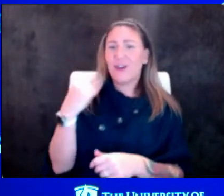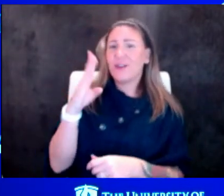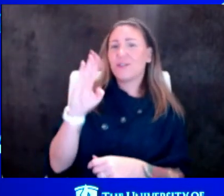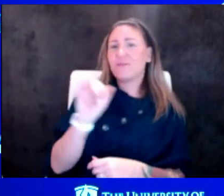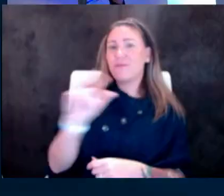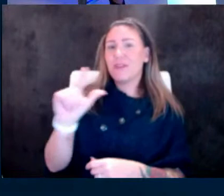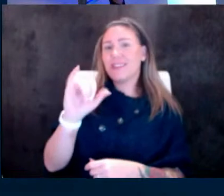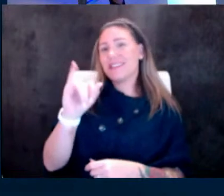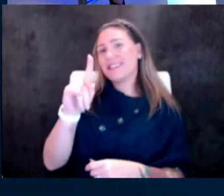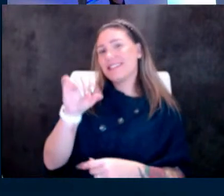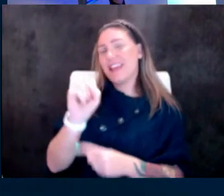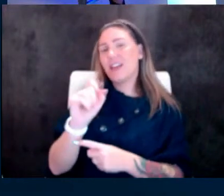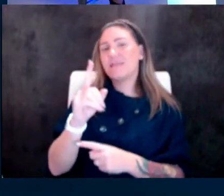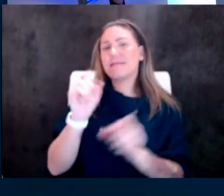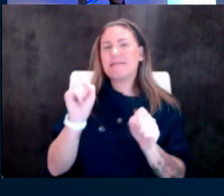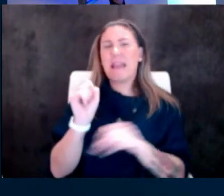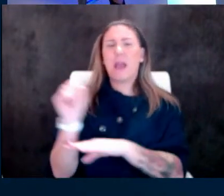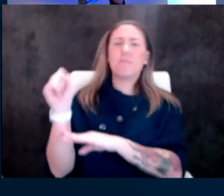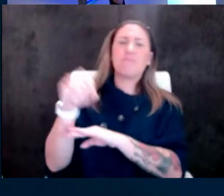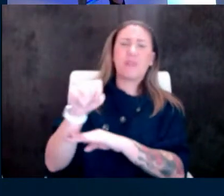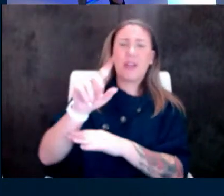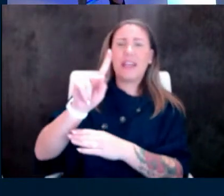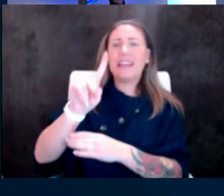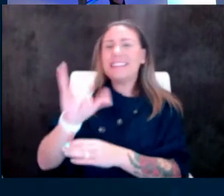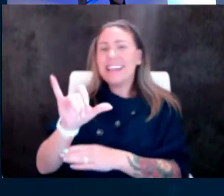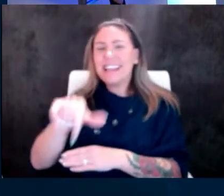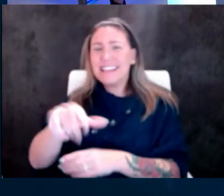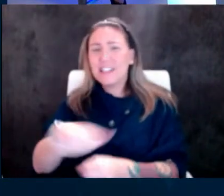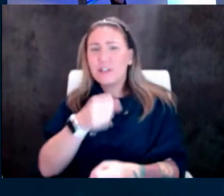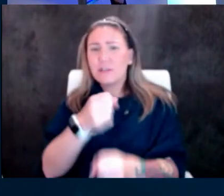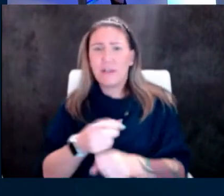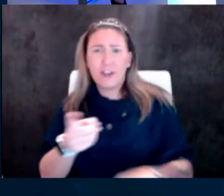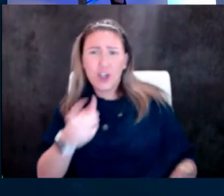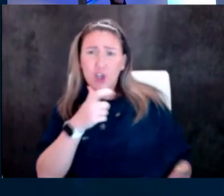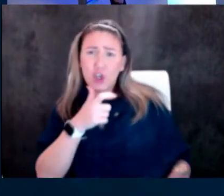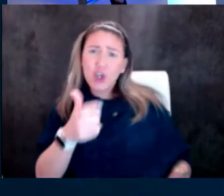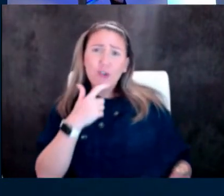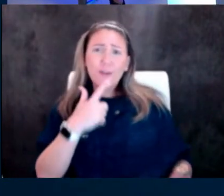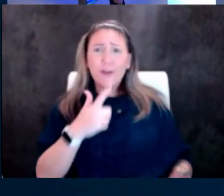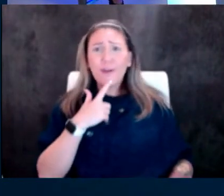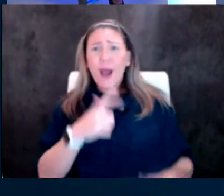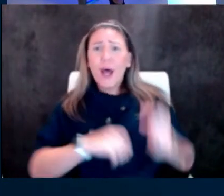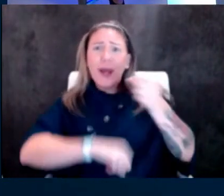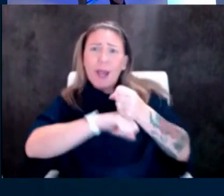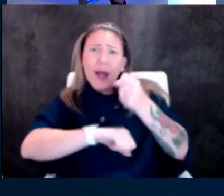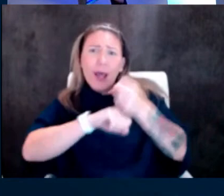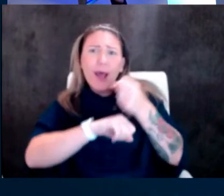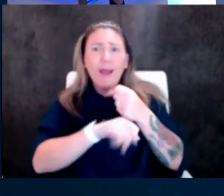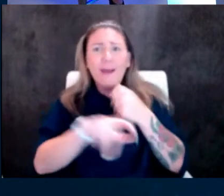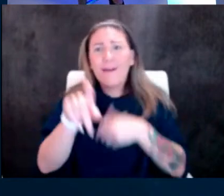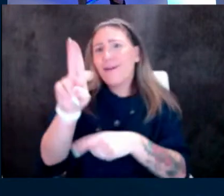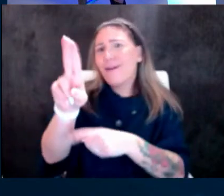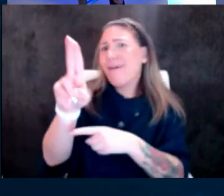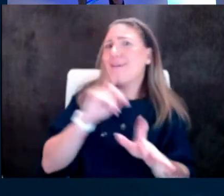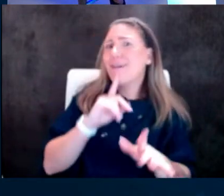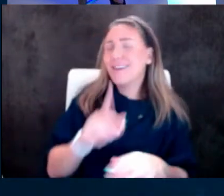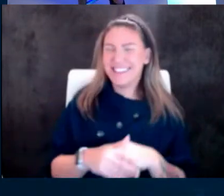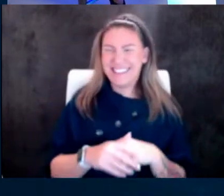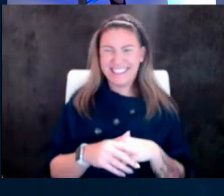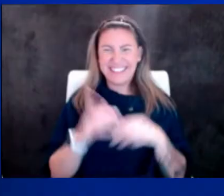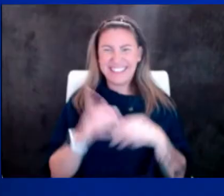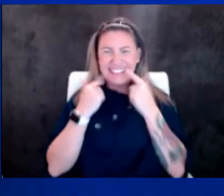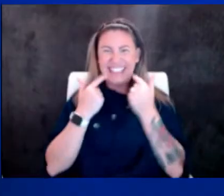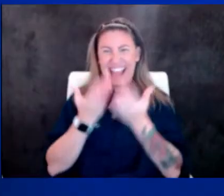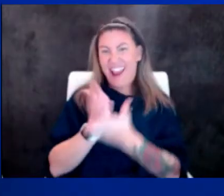Kentucky this year. You're not a shout-out at all. You're not a homer at all. They look pretty good. Yeah. All right.